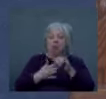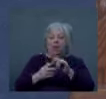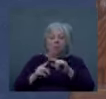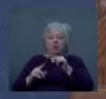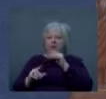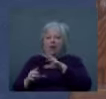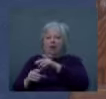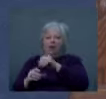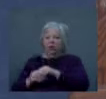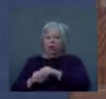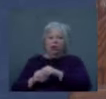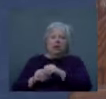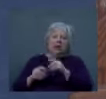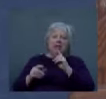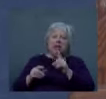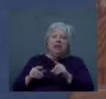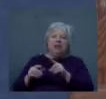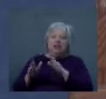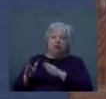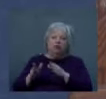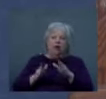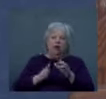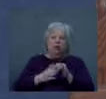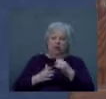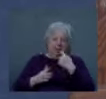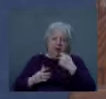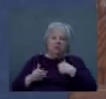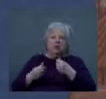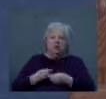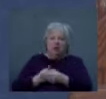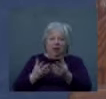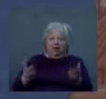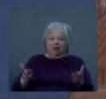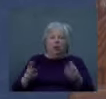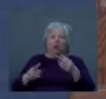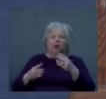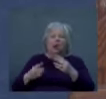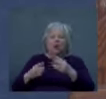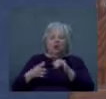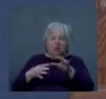implementation strategies that I have just provided to you outlined in that grant.